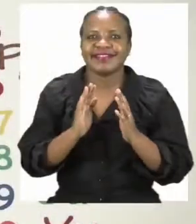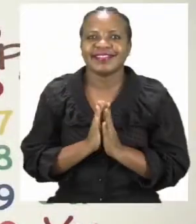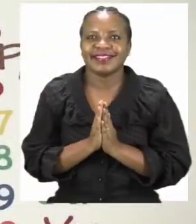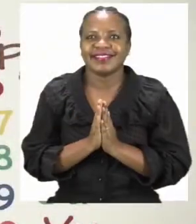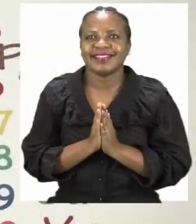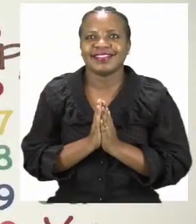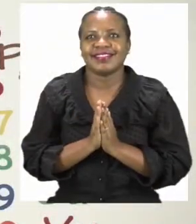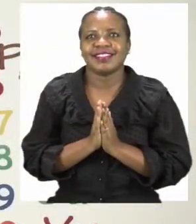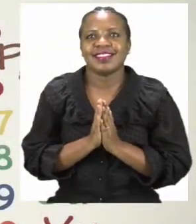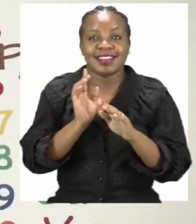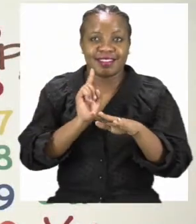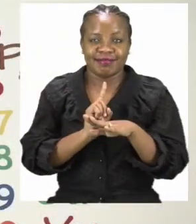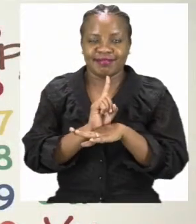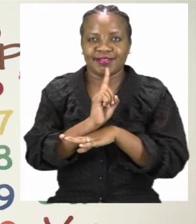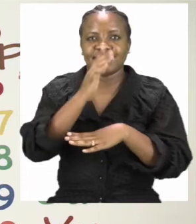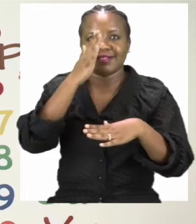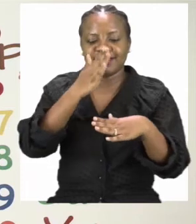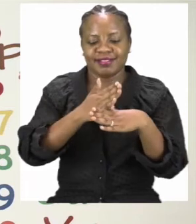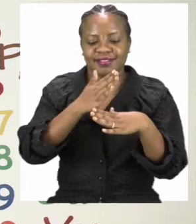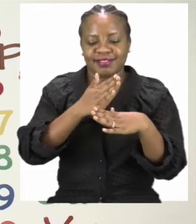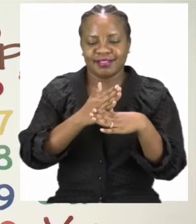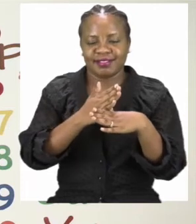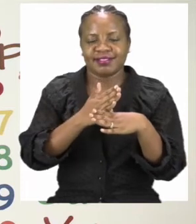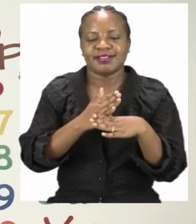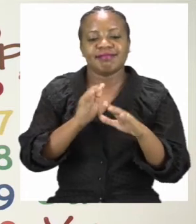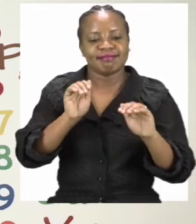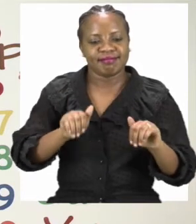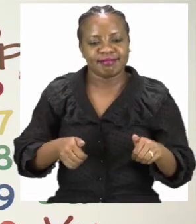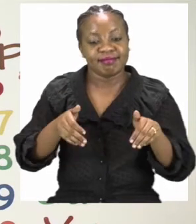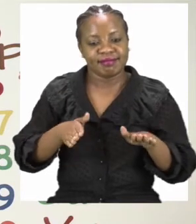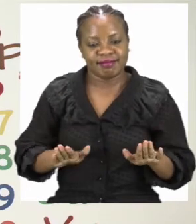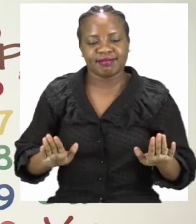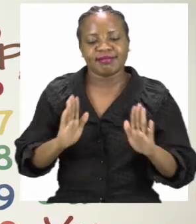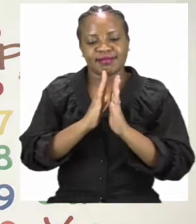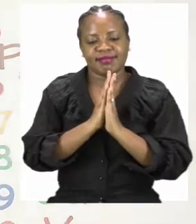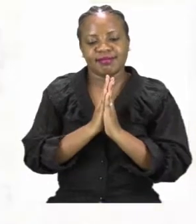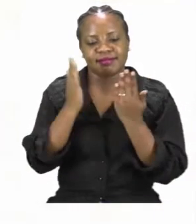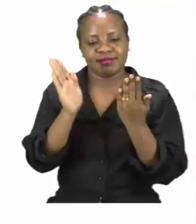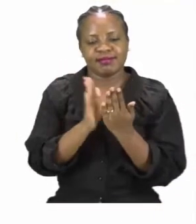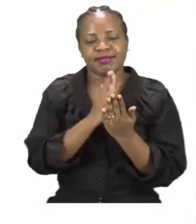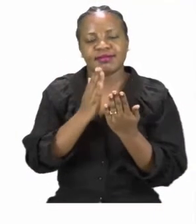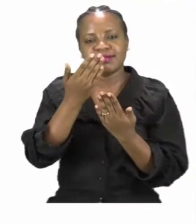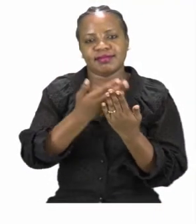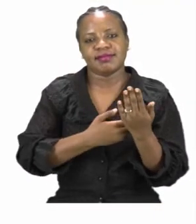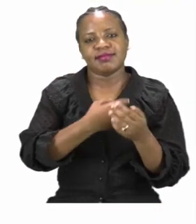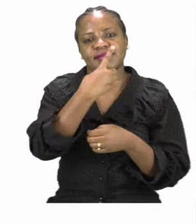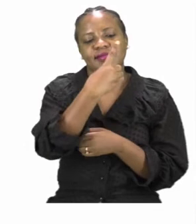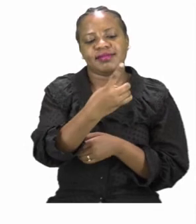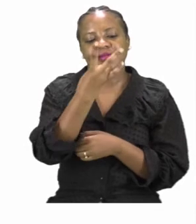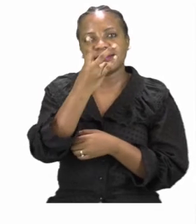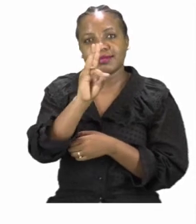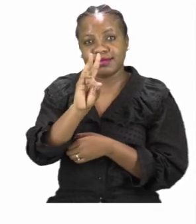For our first exercise, boys and girls, let's turn to page 17. On